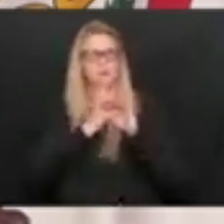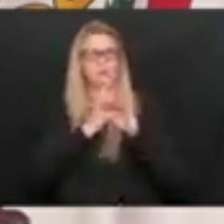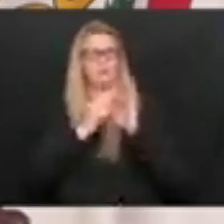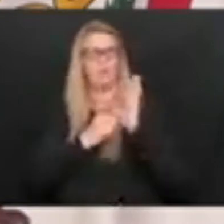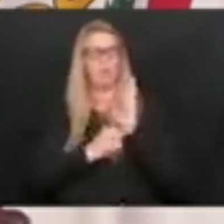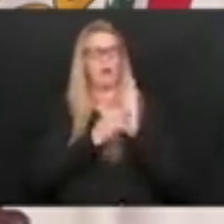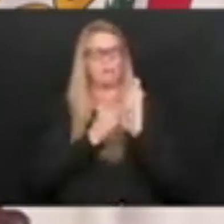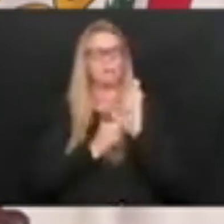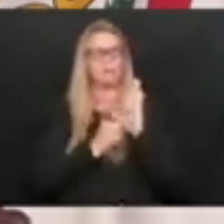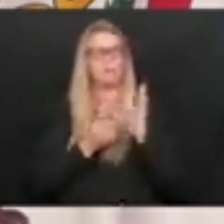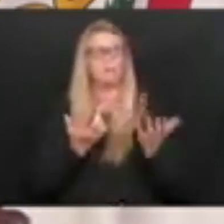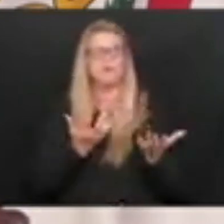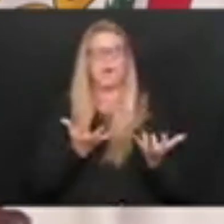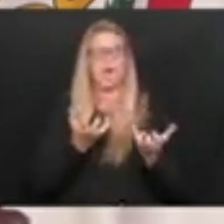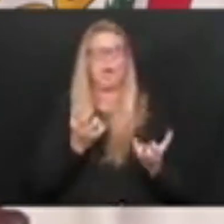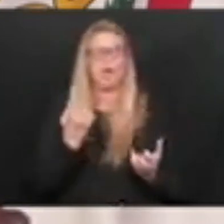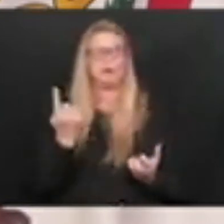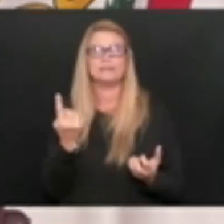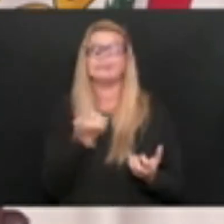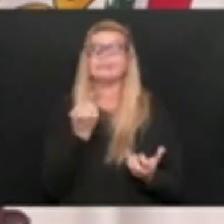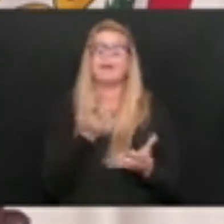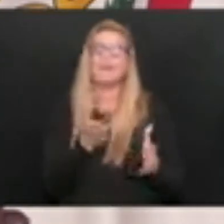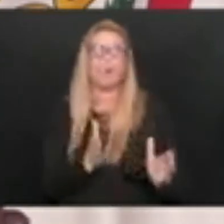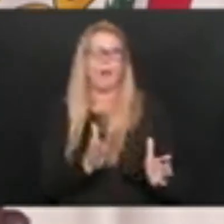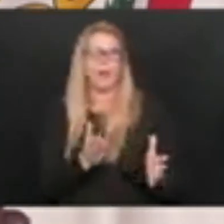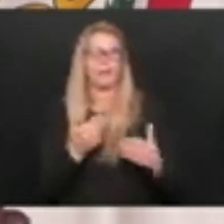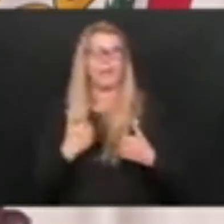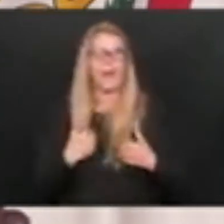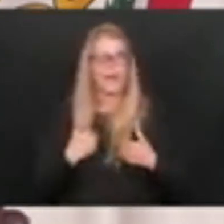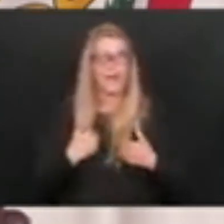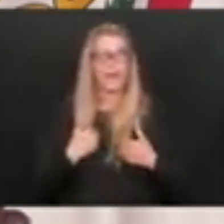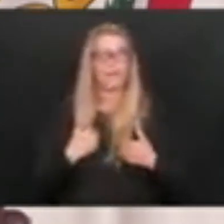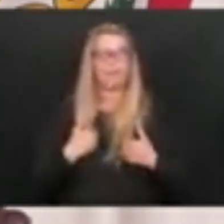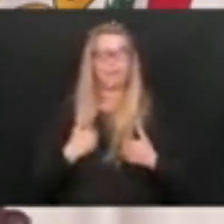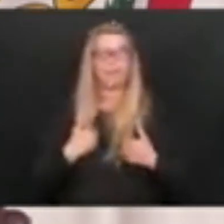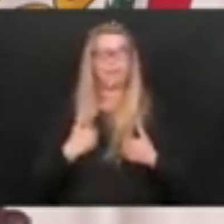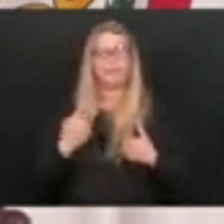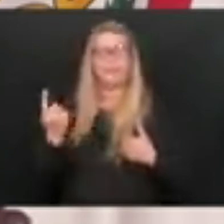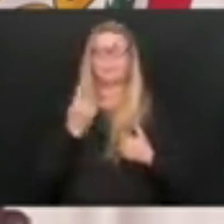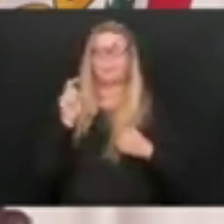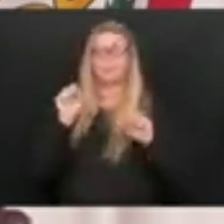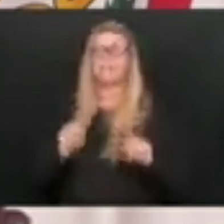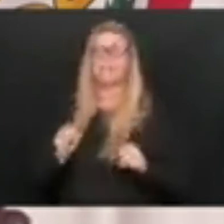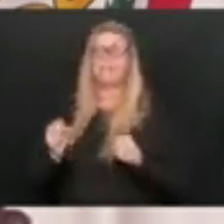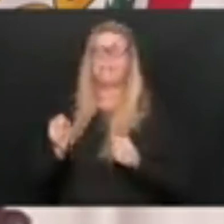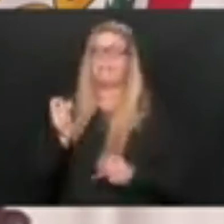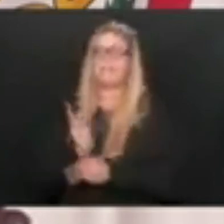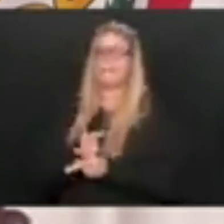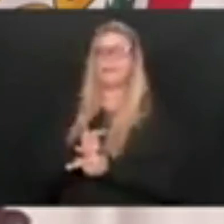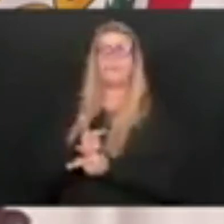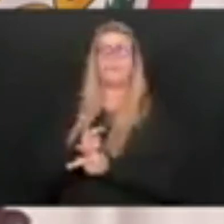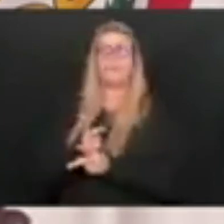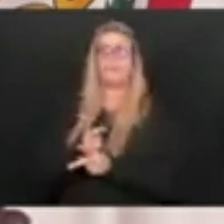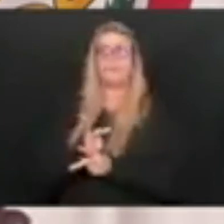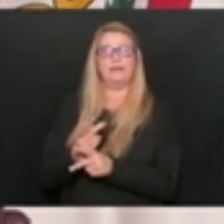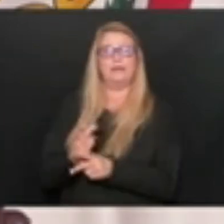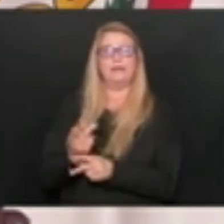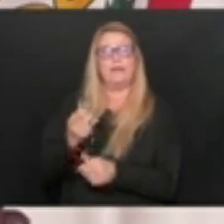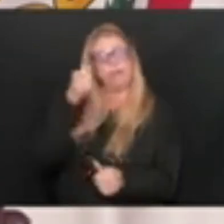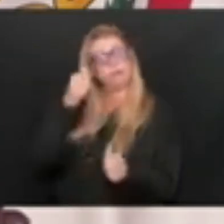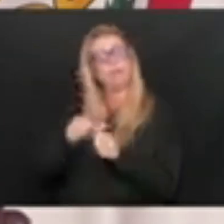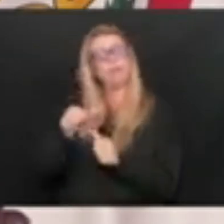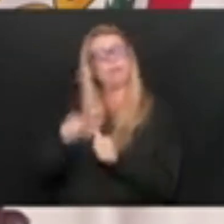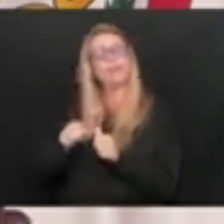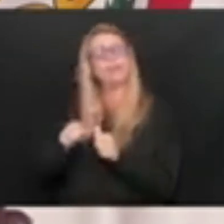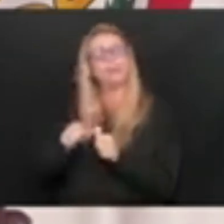way to have something that our kids can keep, and along with them